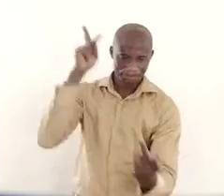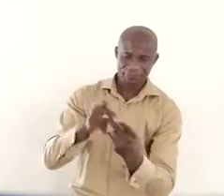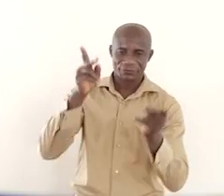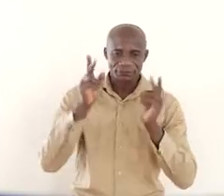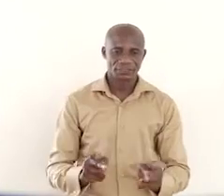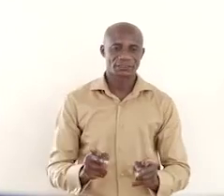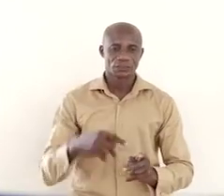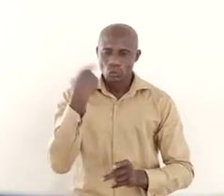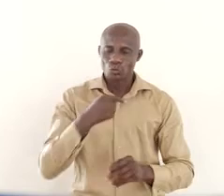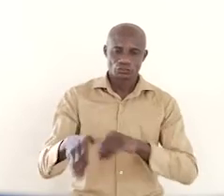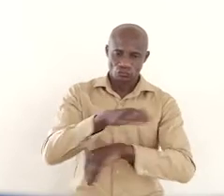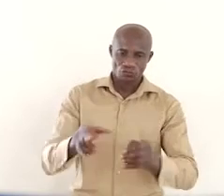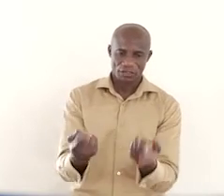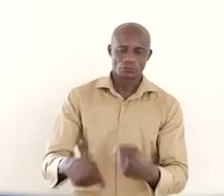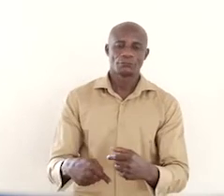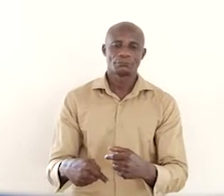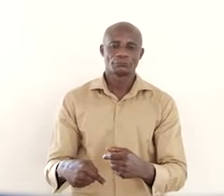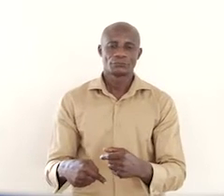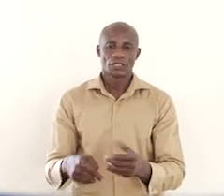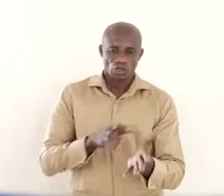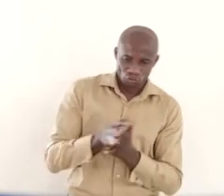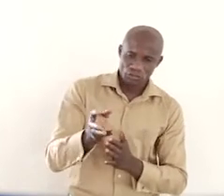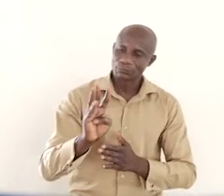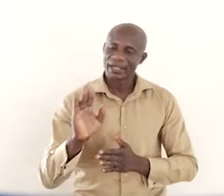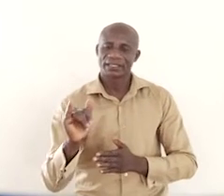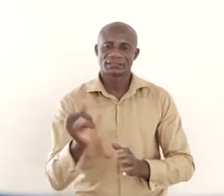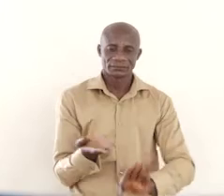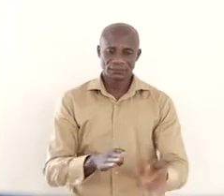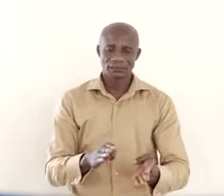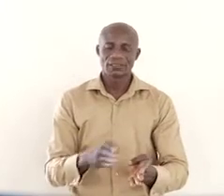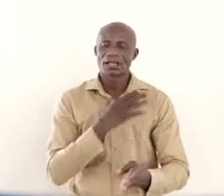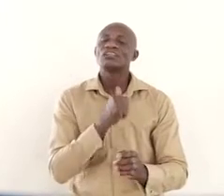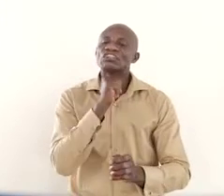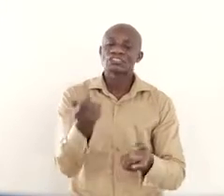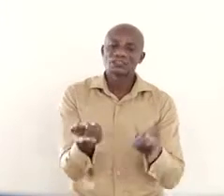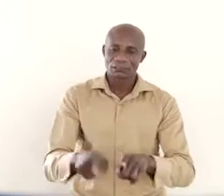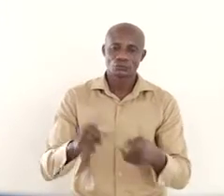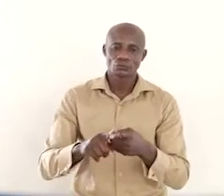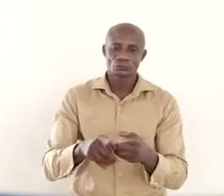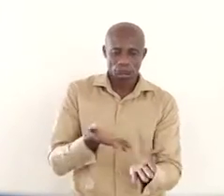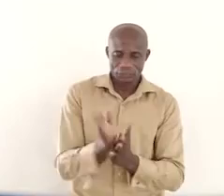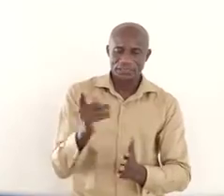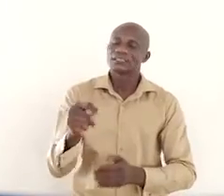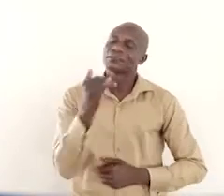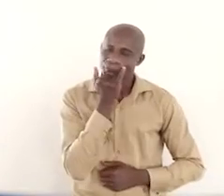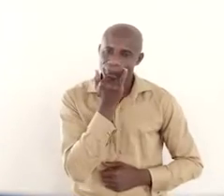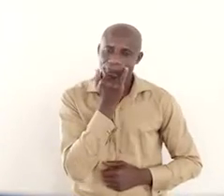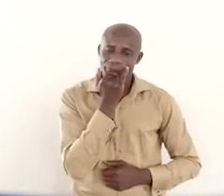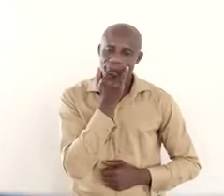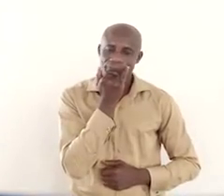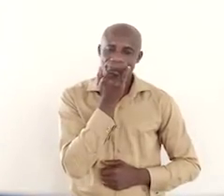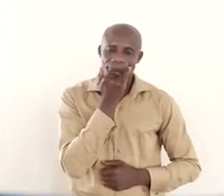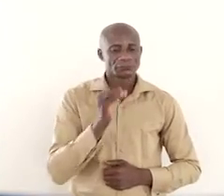that ever lived was overcome by the wicked and crushed by death, and nothing happened to right the wrong,